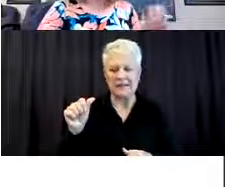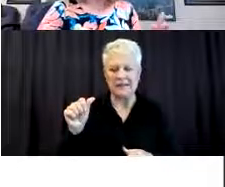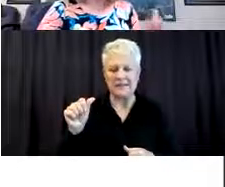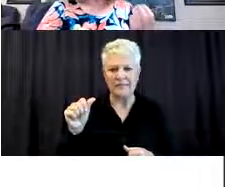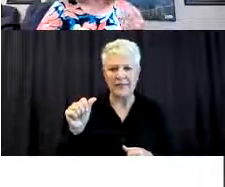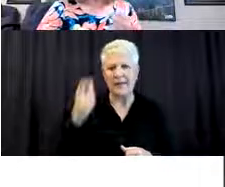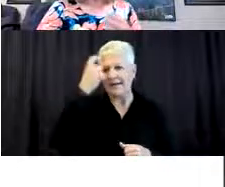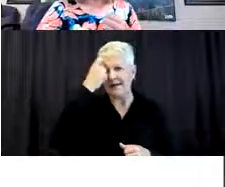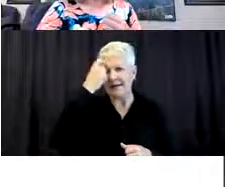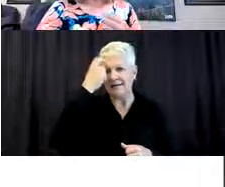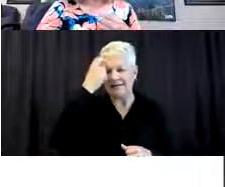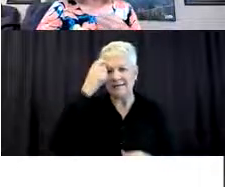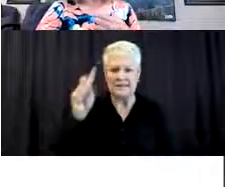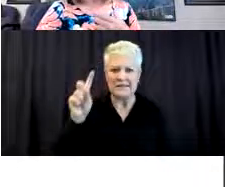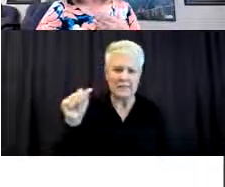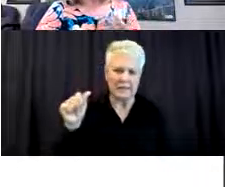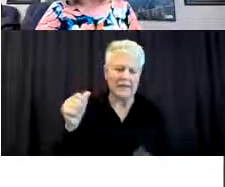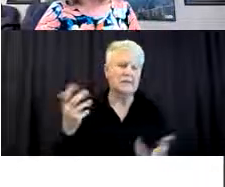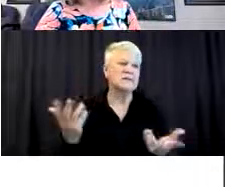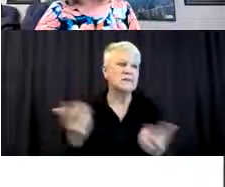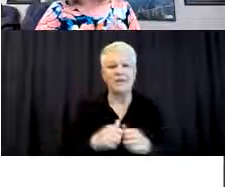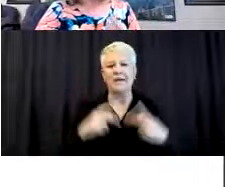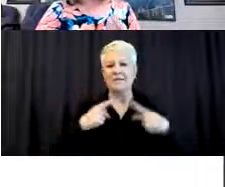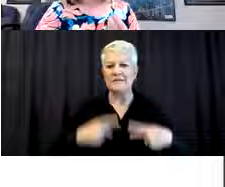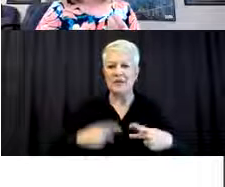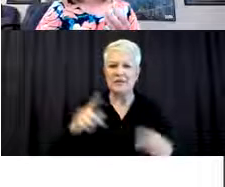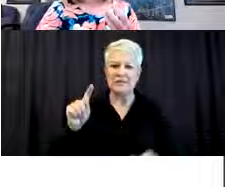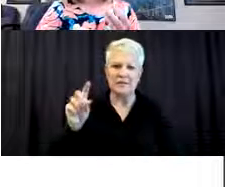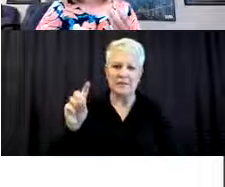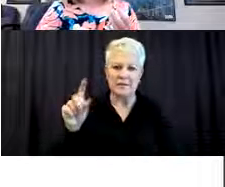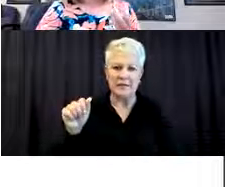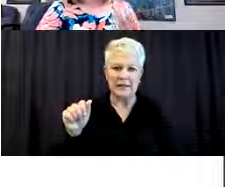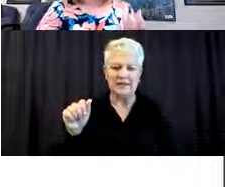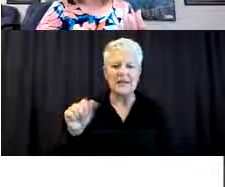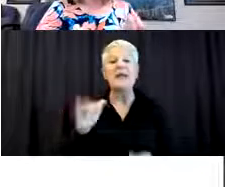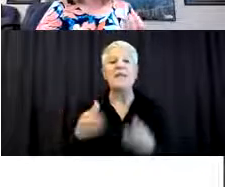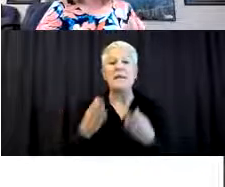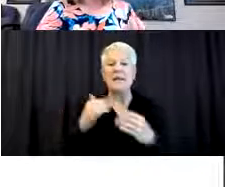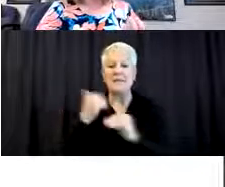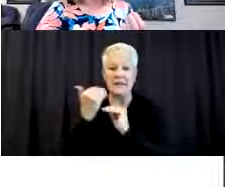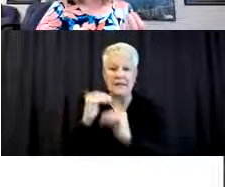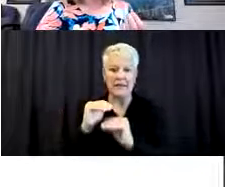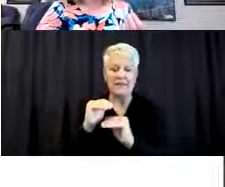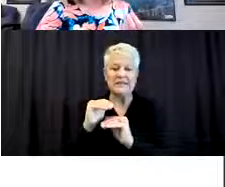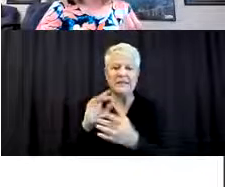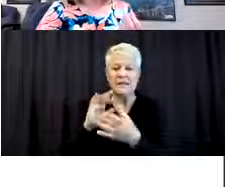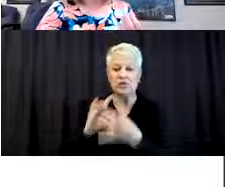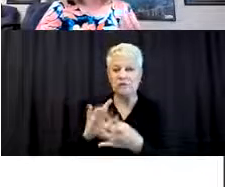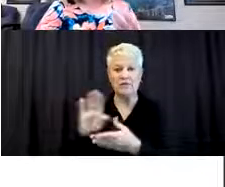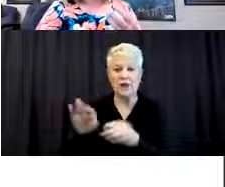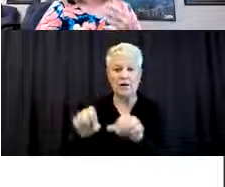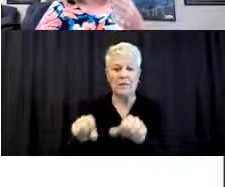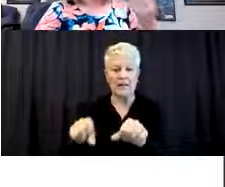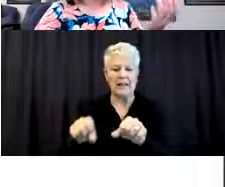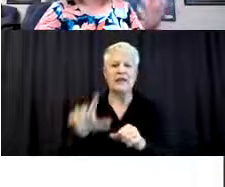cognitive types of disabilities, physical disabilities, that may be limiting in terms of their ability